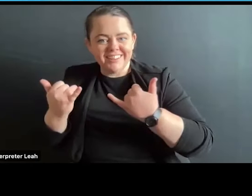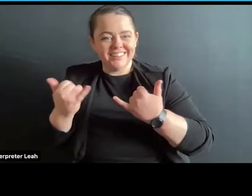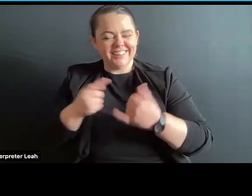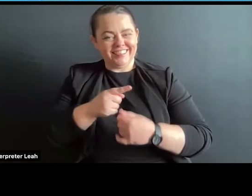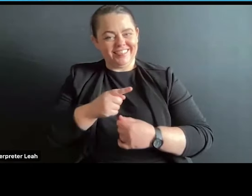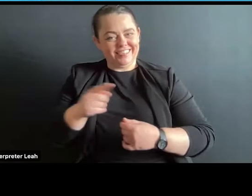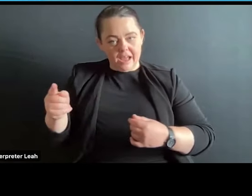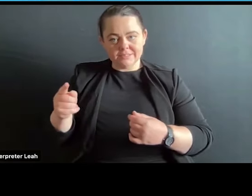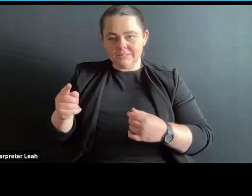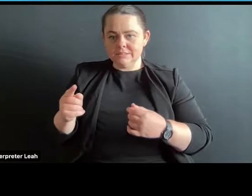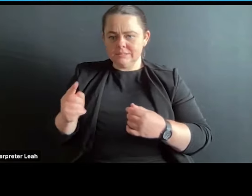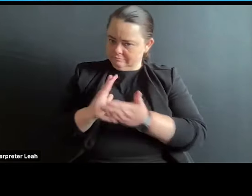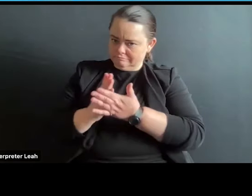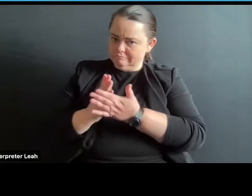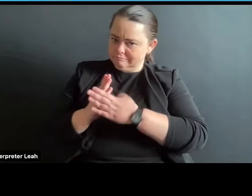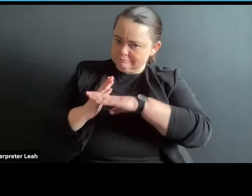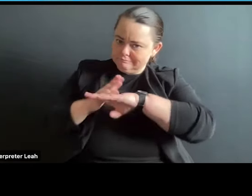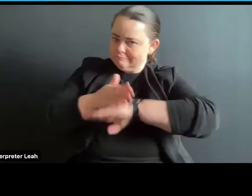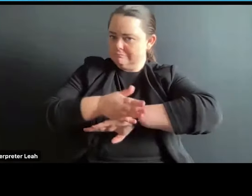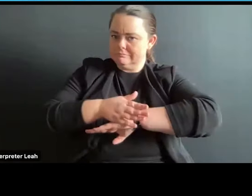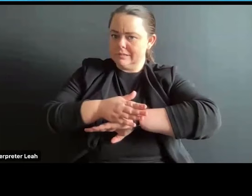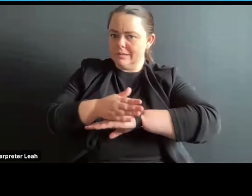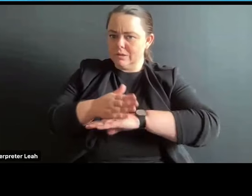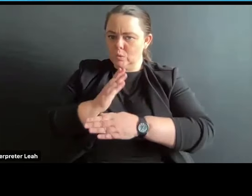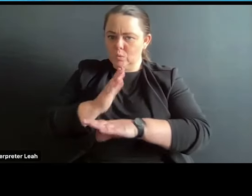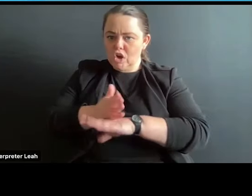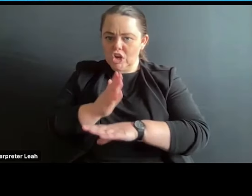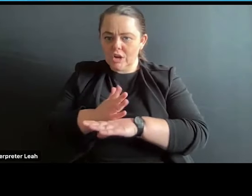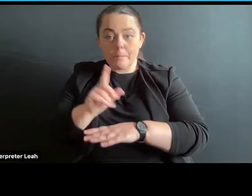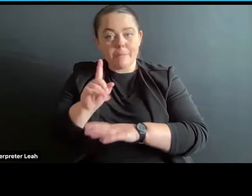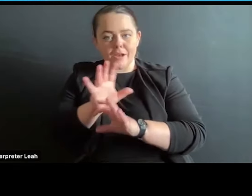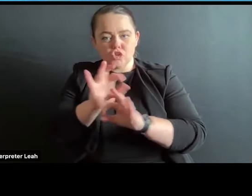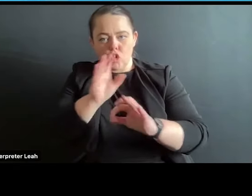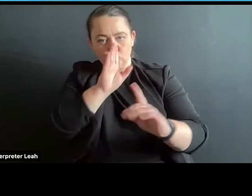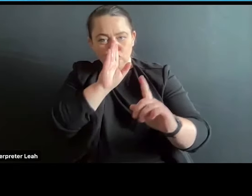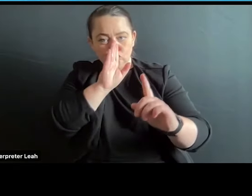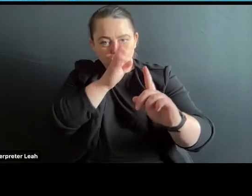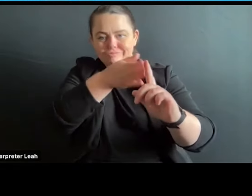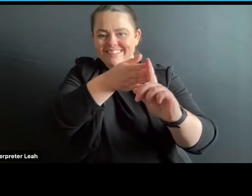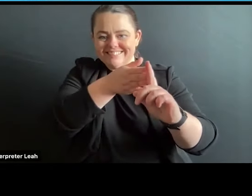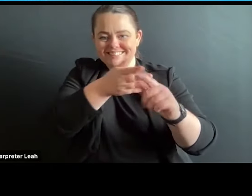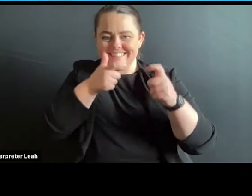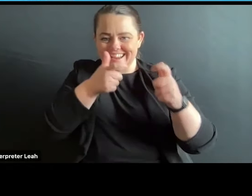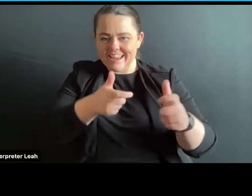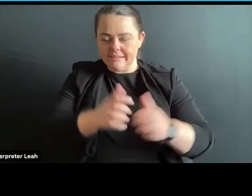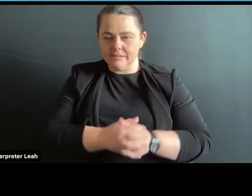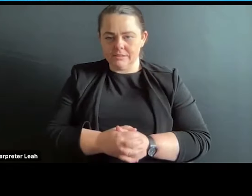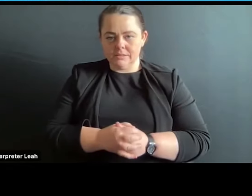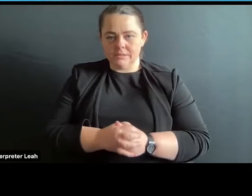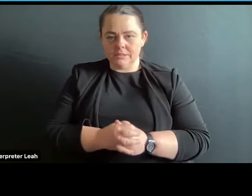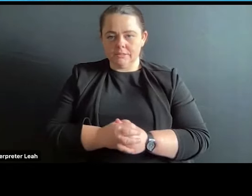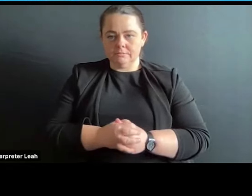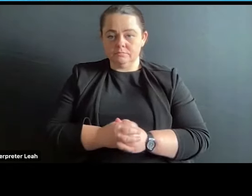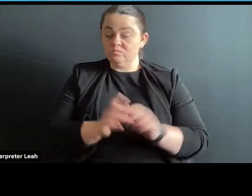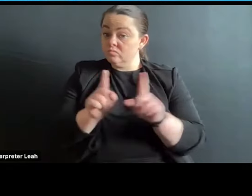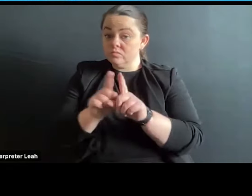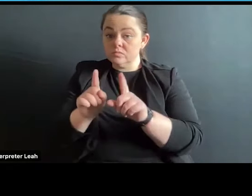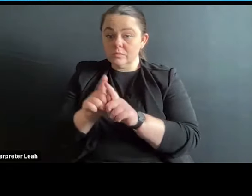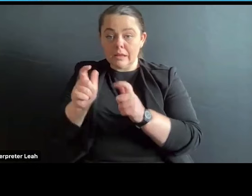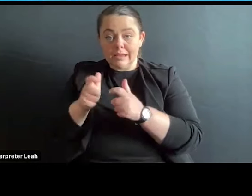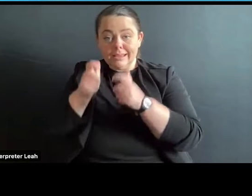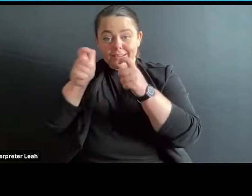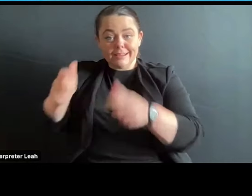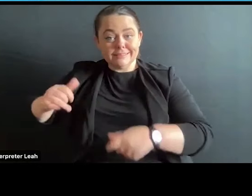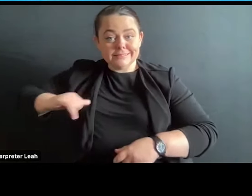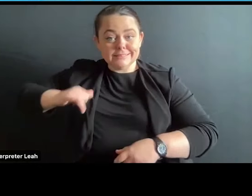Similarly, for a home model where you might get a personal care worker who also performs catering as far as